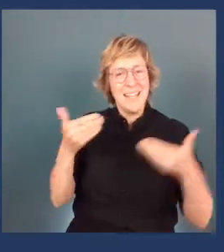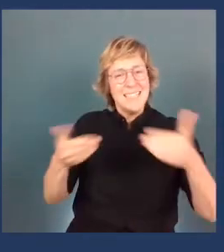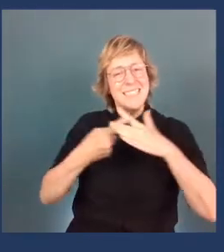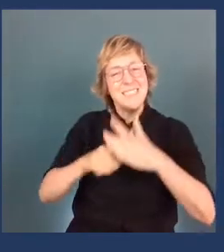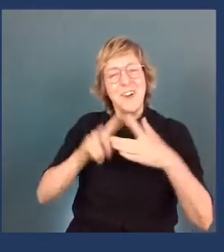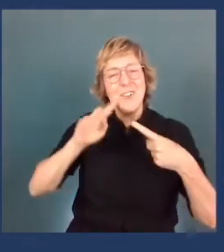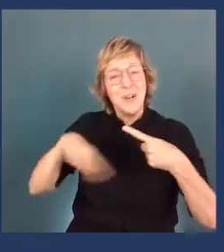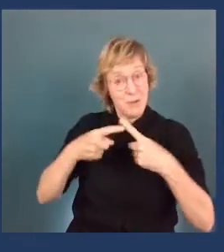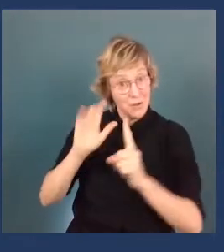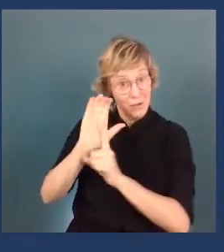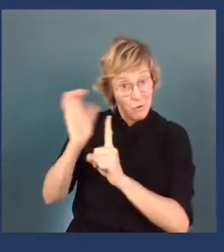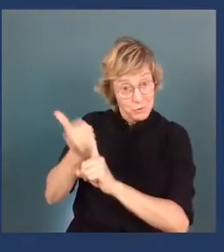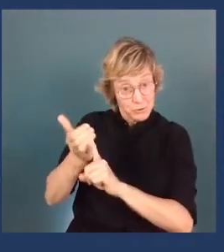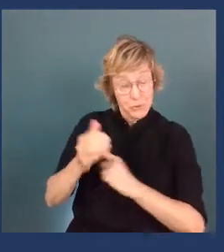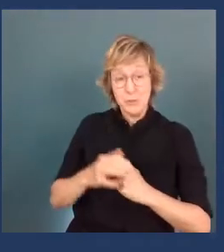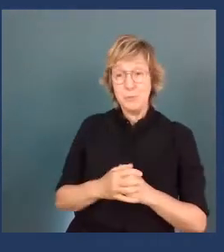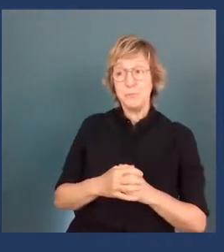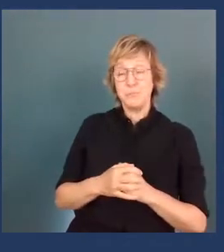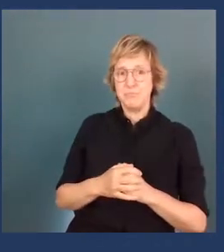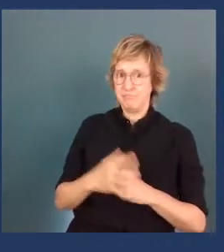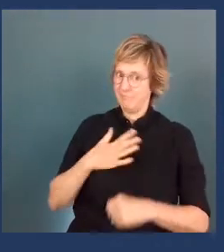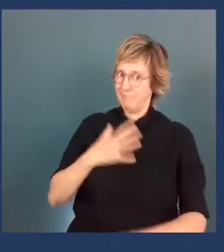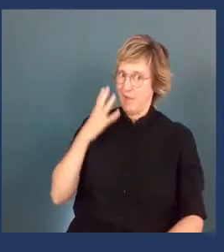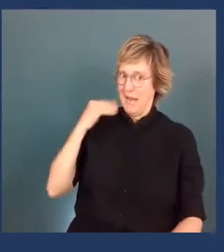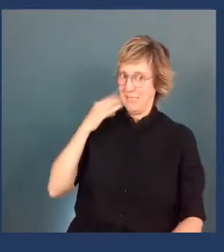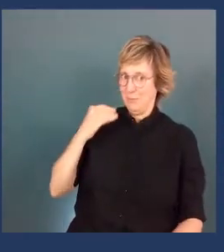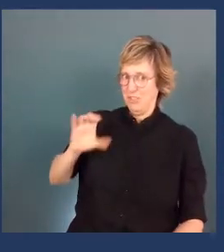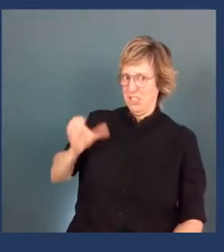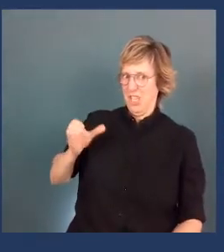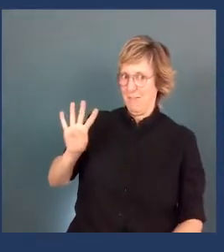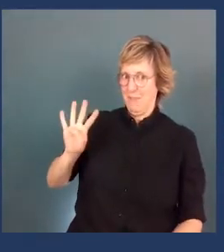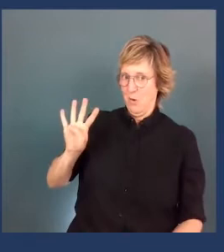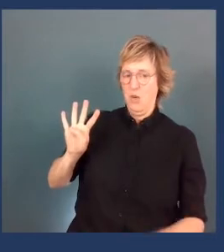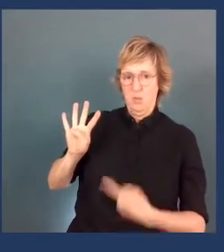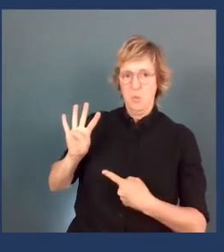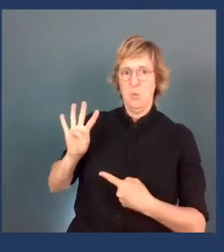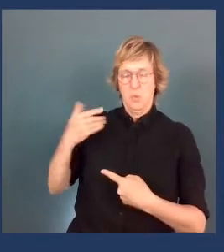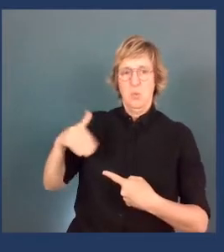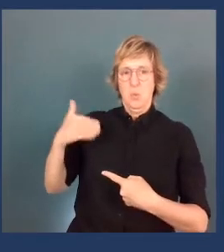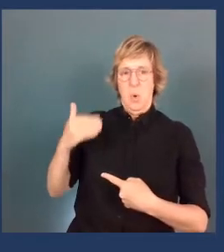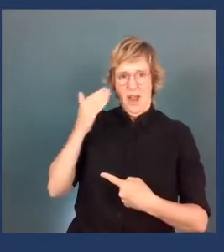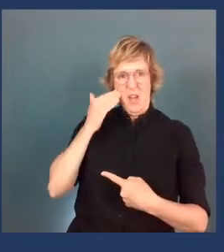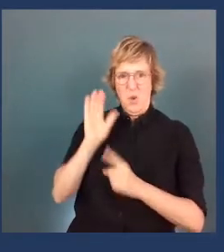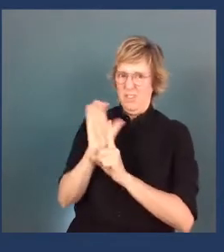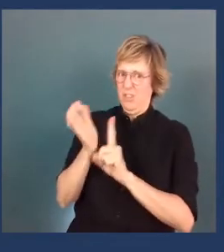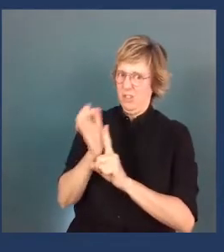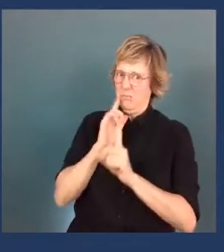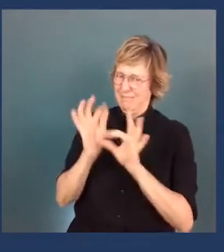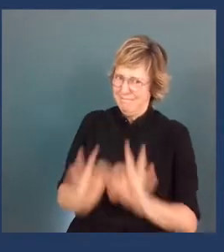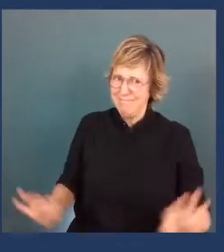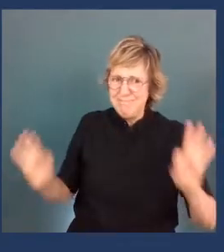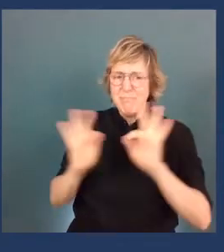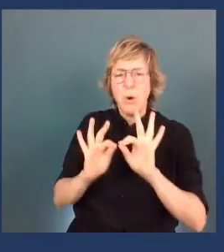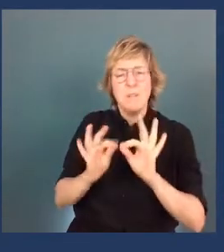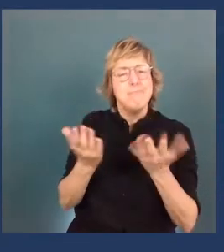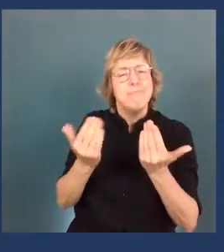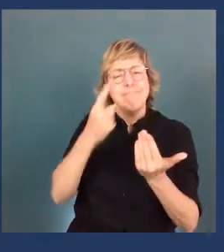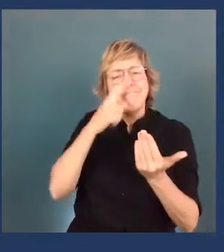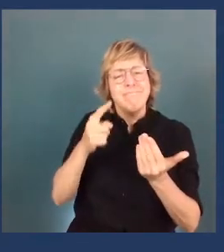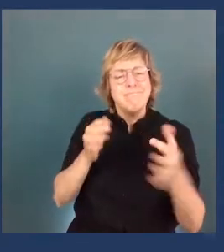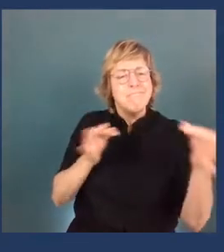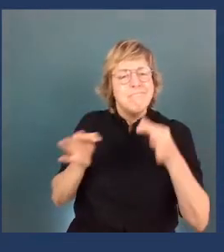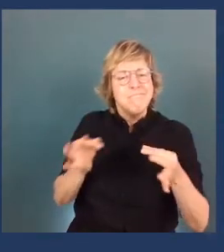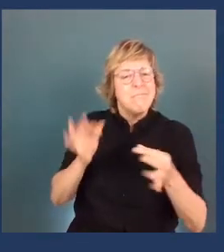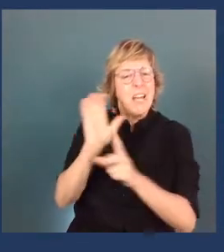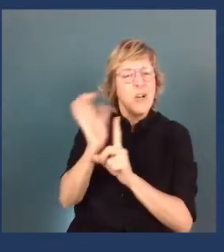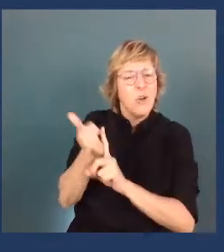by talking about culture, because through my own experience at Channel 4, I know how important culture is. So it'd be great if you could tell me a